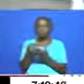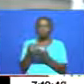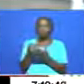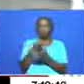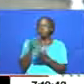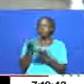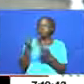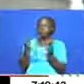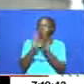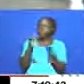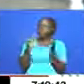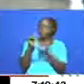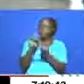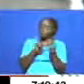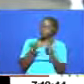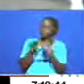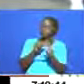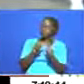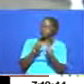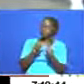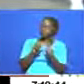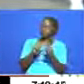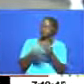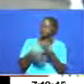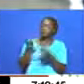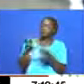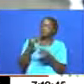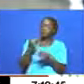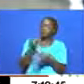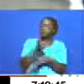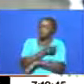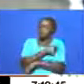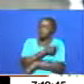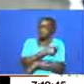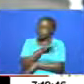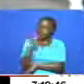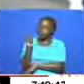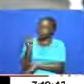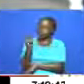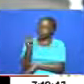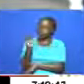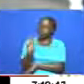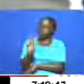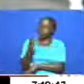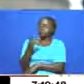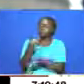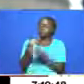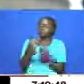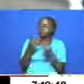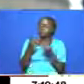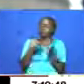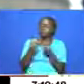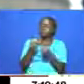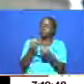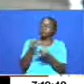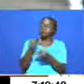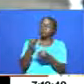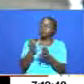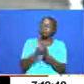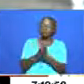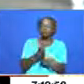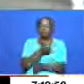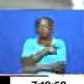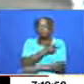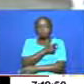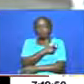celebrating about finding treatment for tuberculosis, but talking about finding treatment for preventive diseases from all